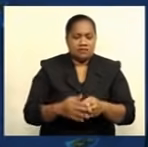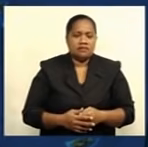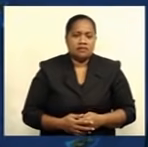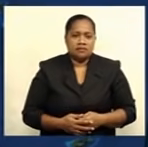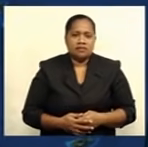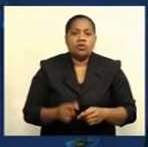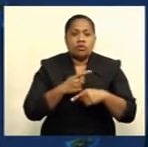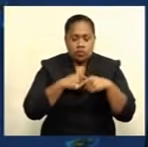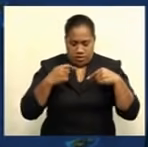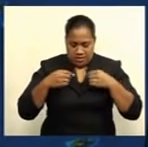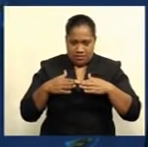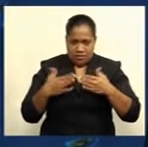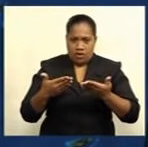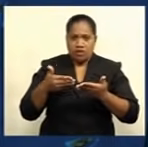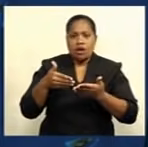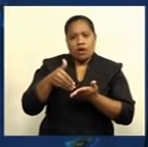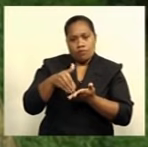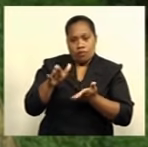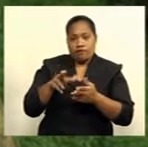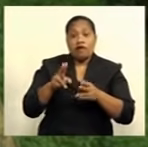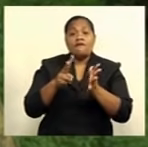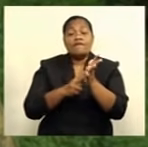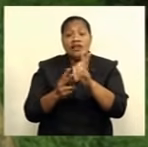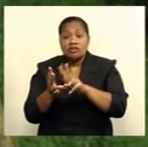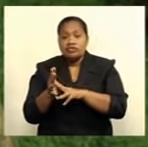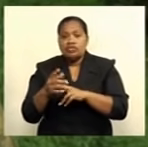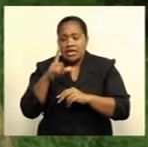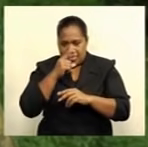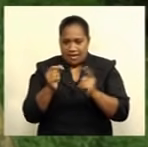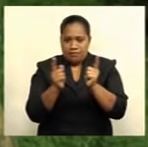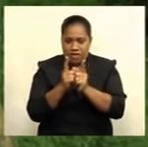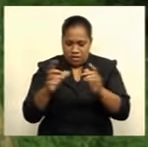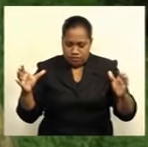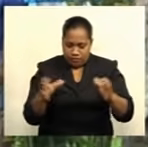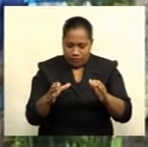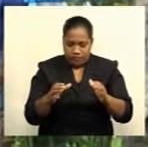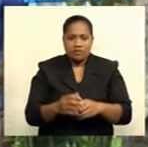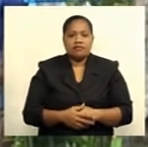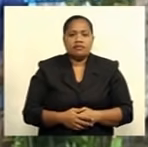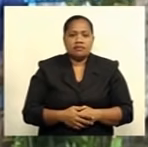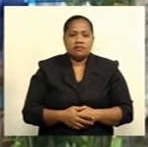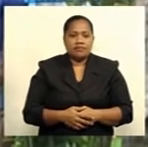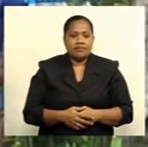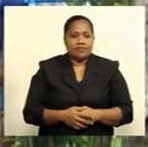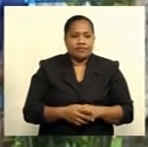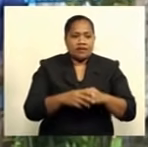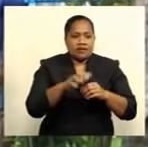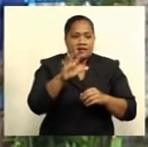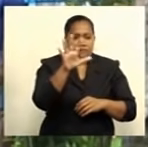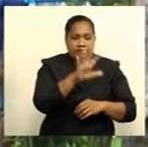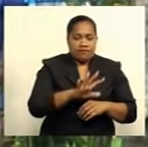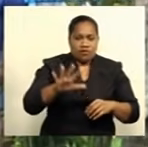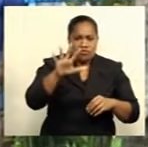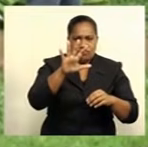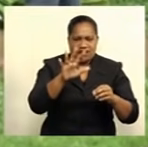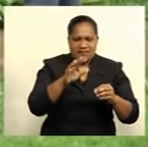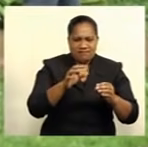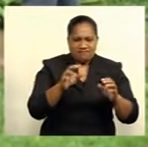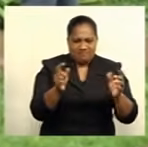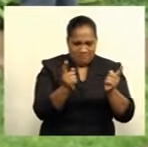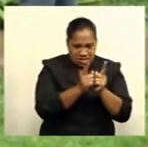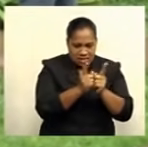have now approved for villages to conduct their meetings. For no meetings, so there is a need for villages to continue with